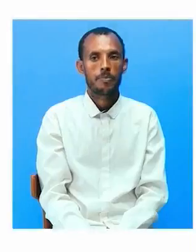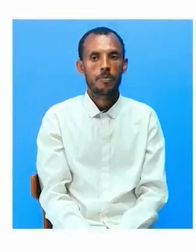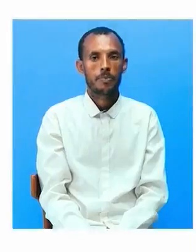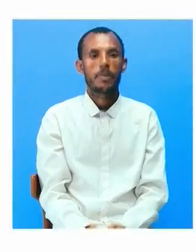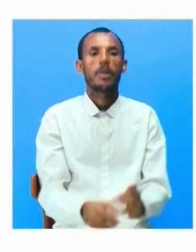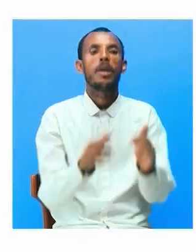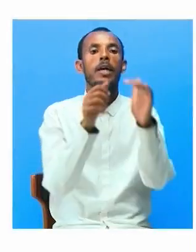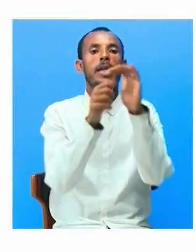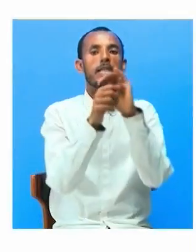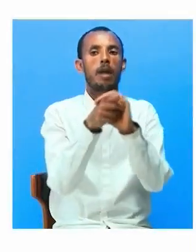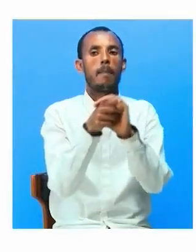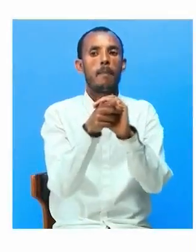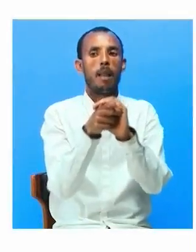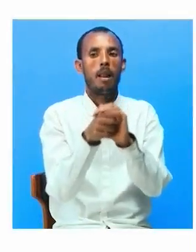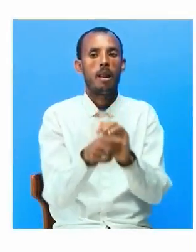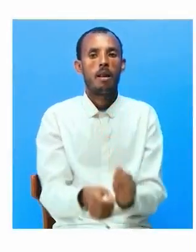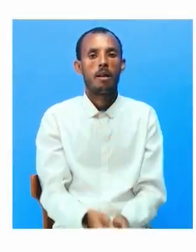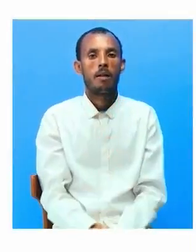Example,